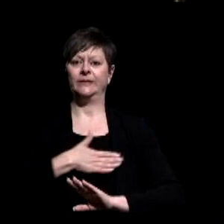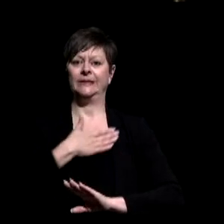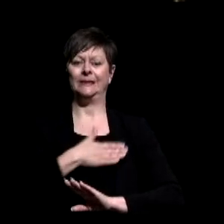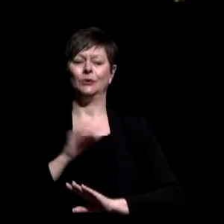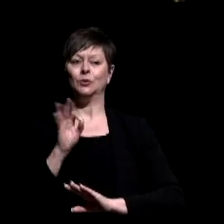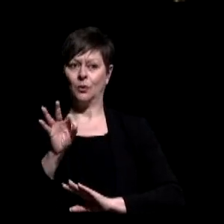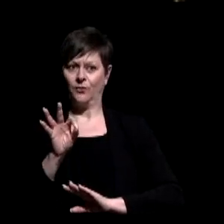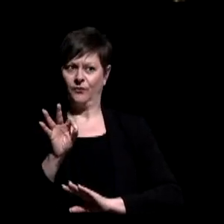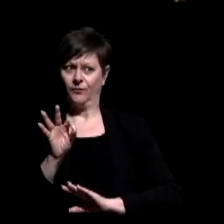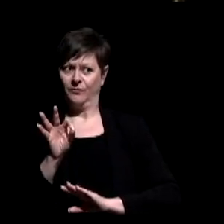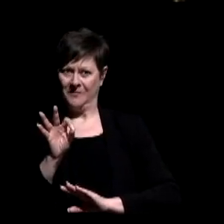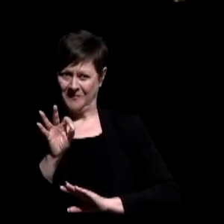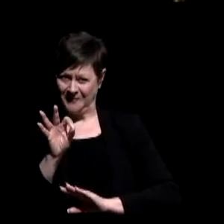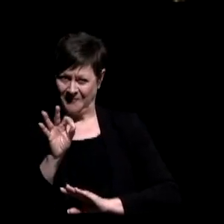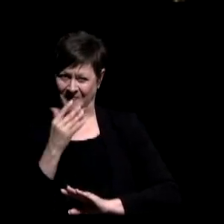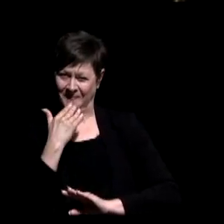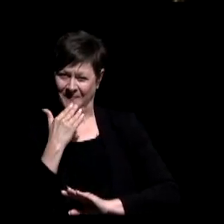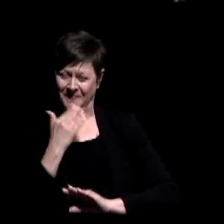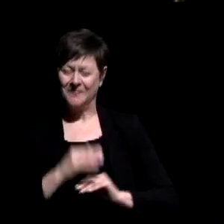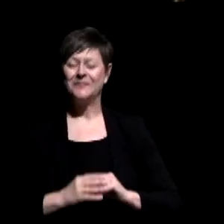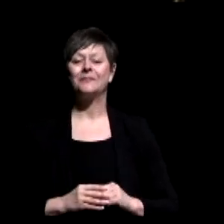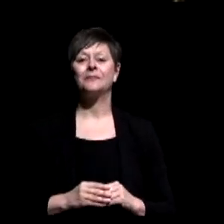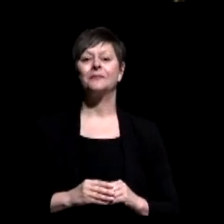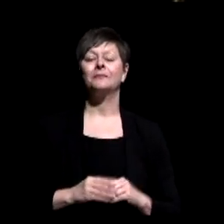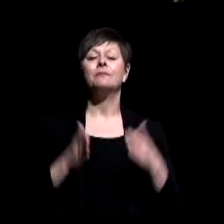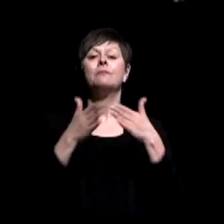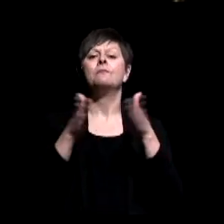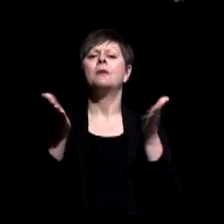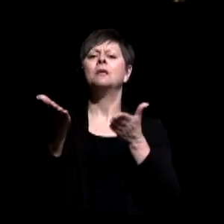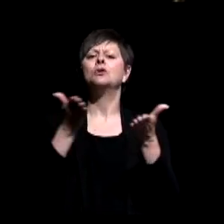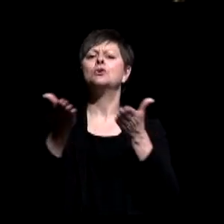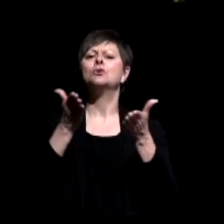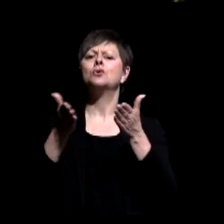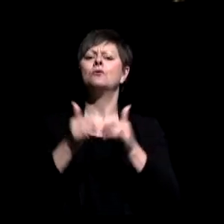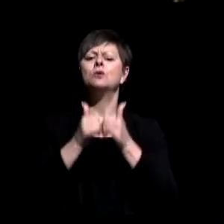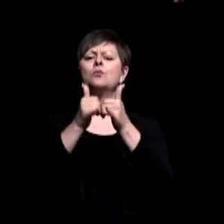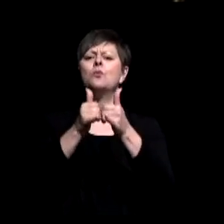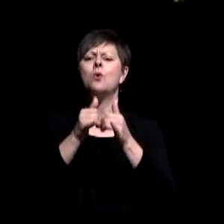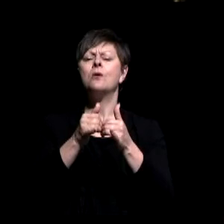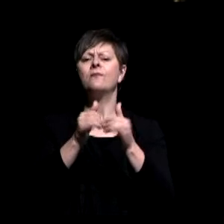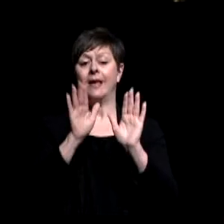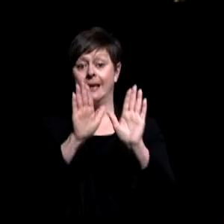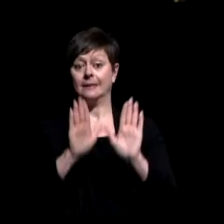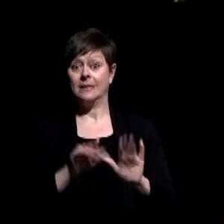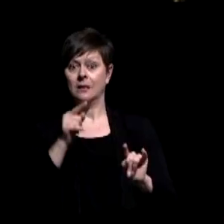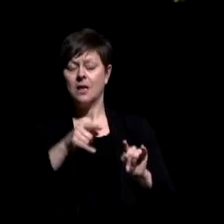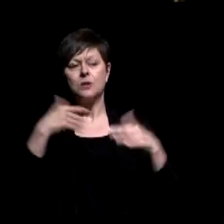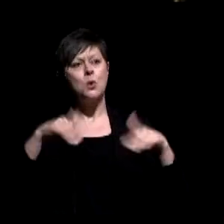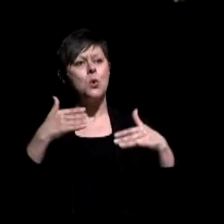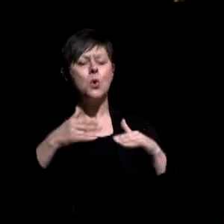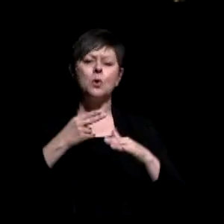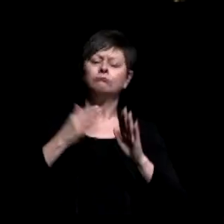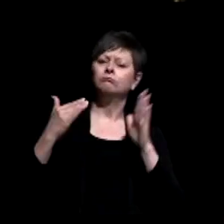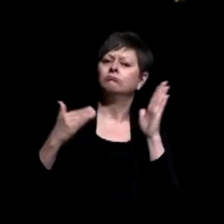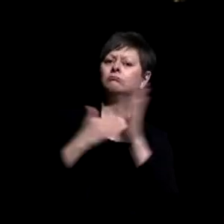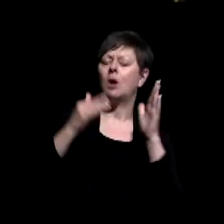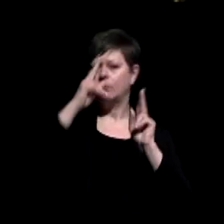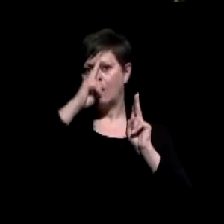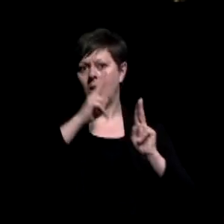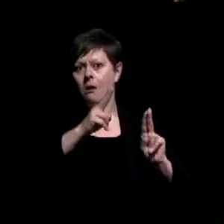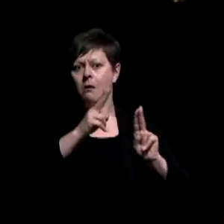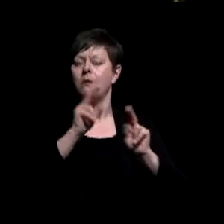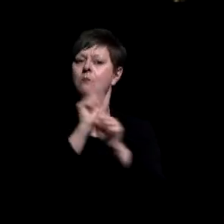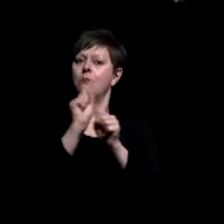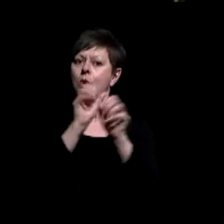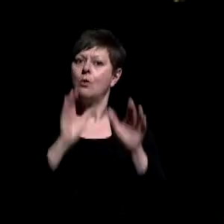Thank you. The Public Service Award of Excellence is the highest honor an employee can receive from the Government